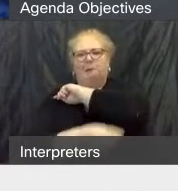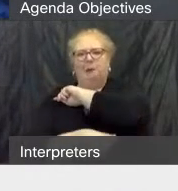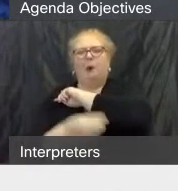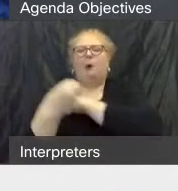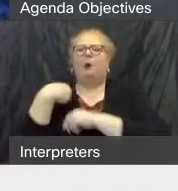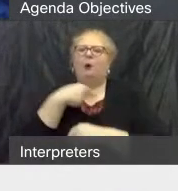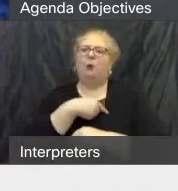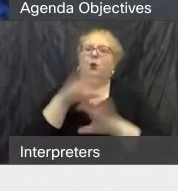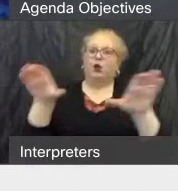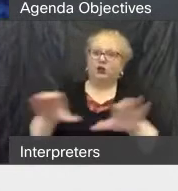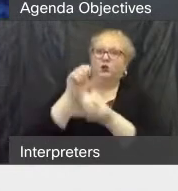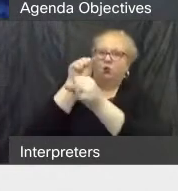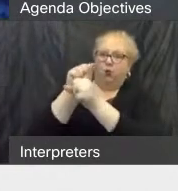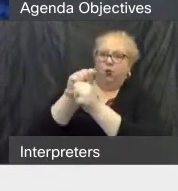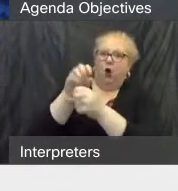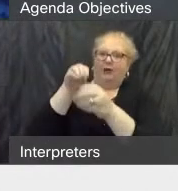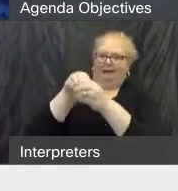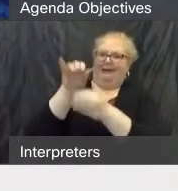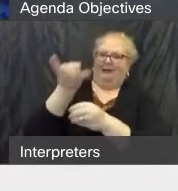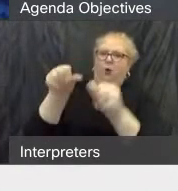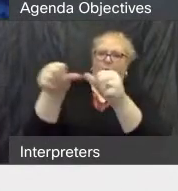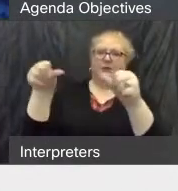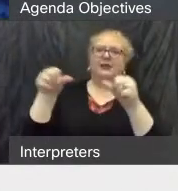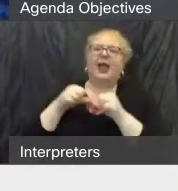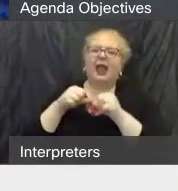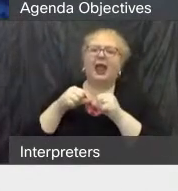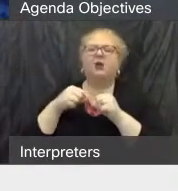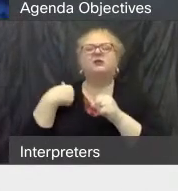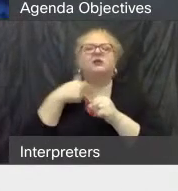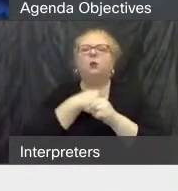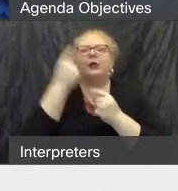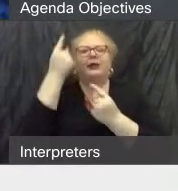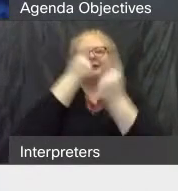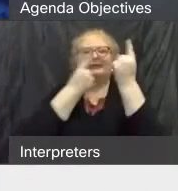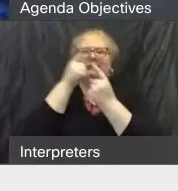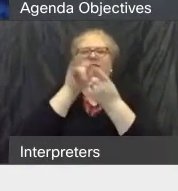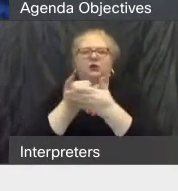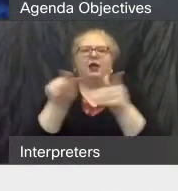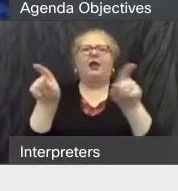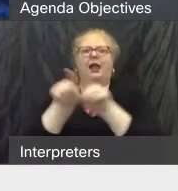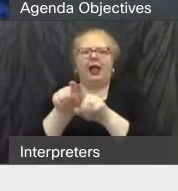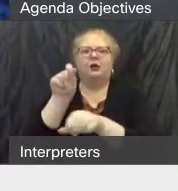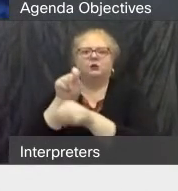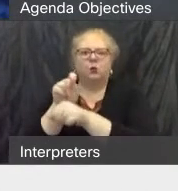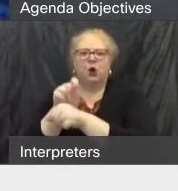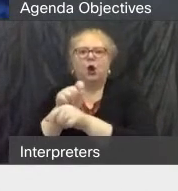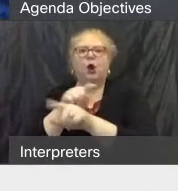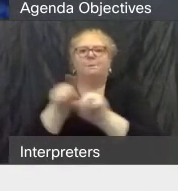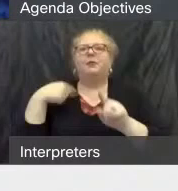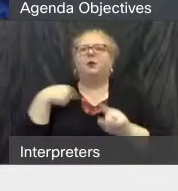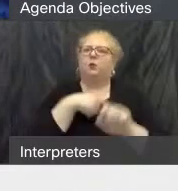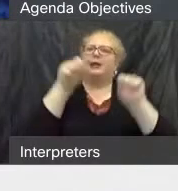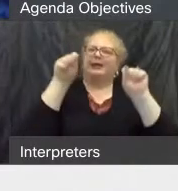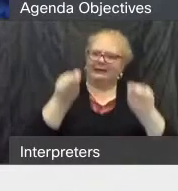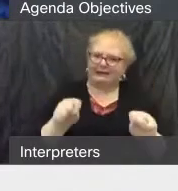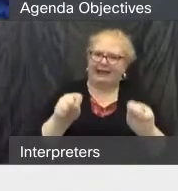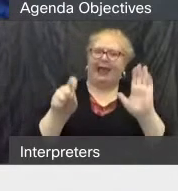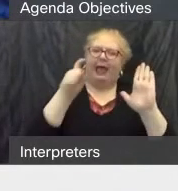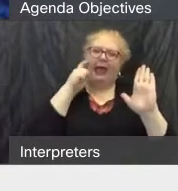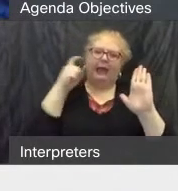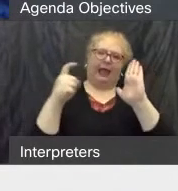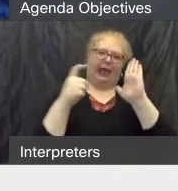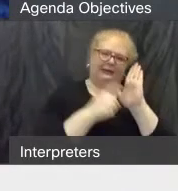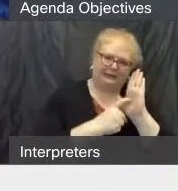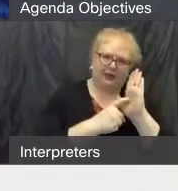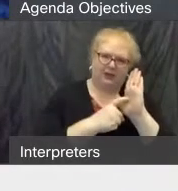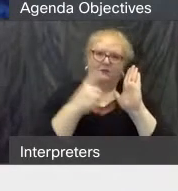and we're just treating it as work. But truly, after you all pass the targeted community development, we're able now to identify those